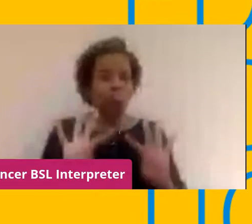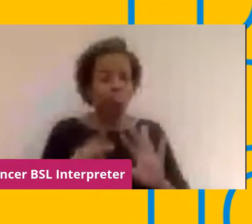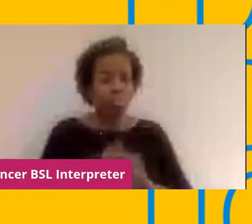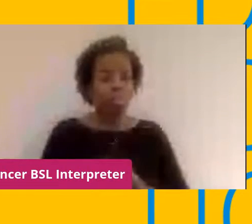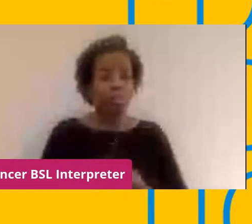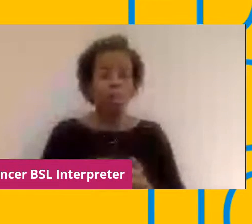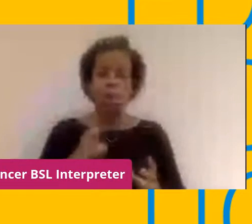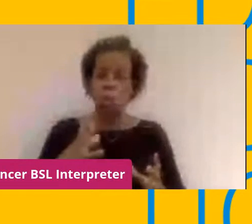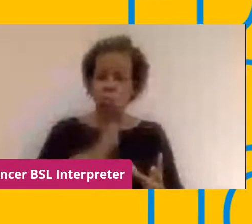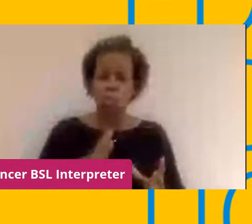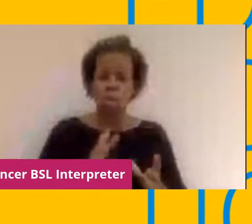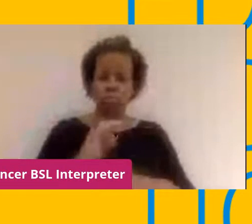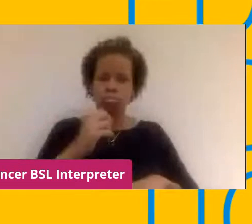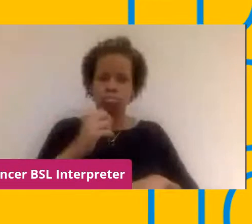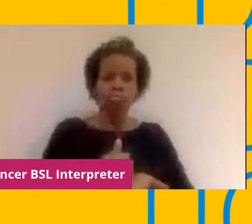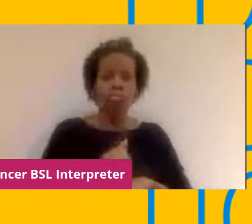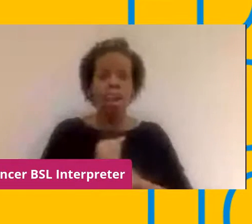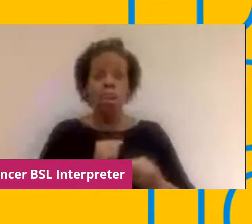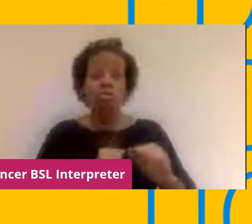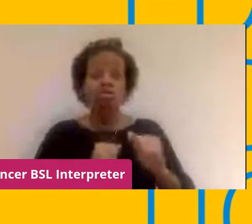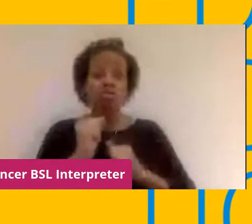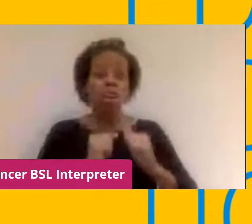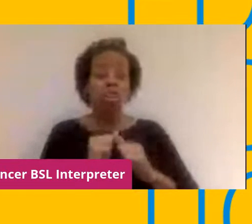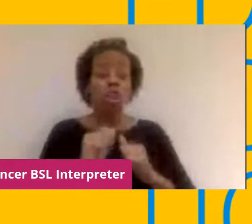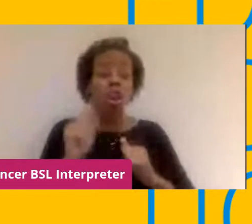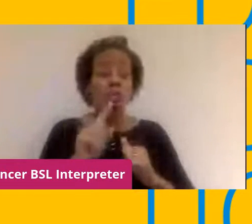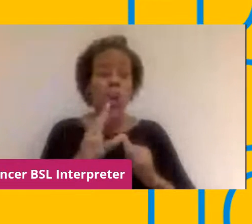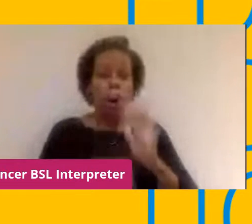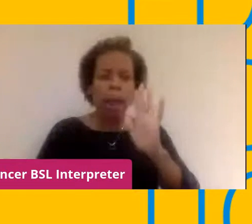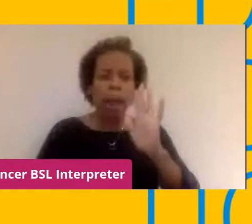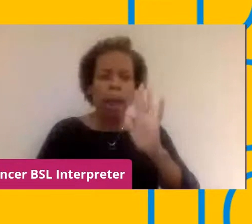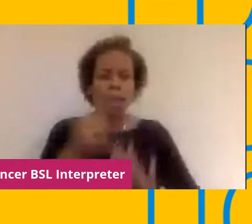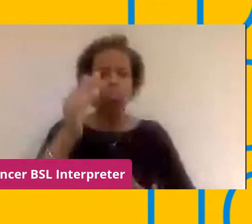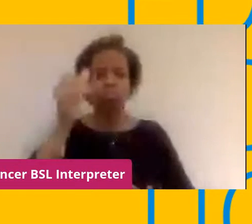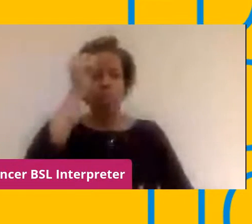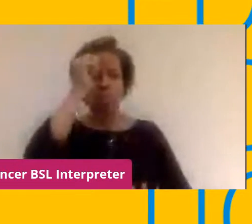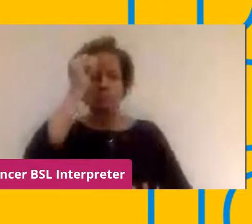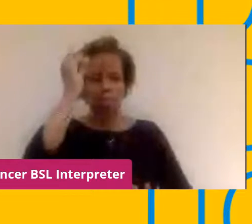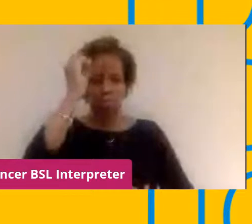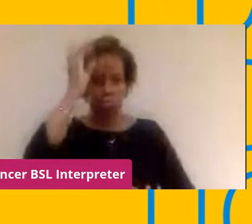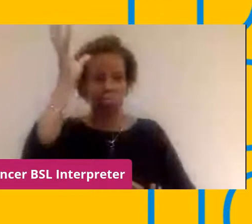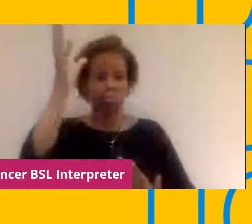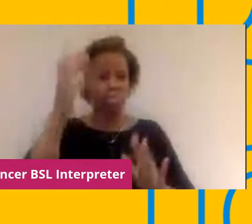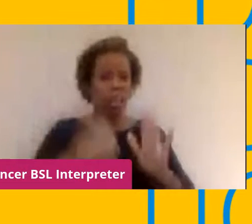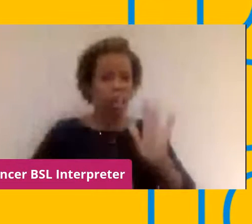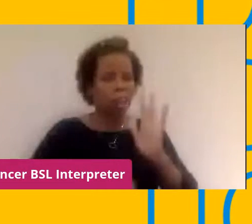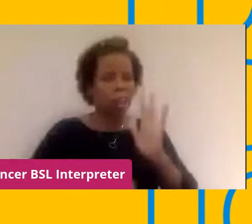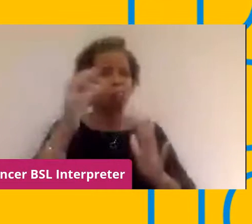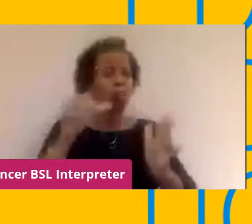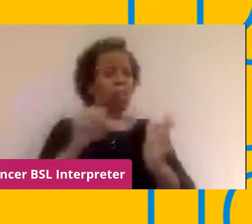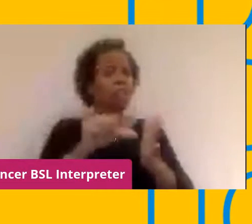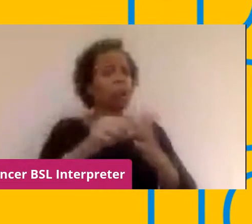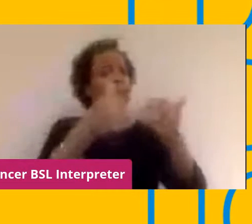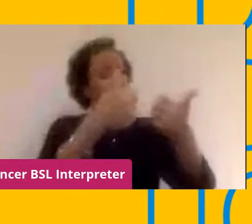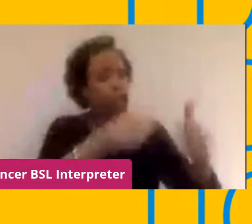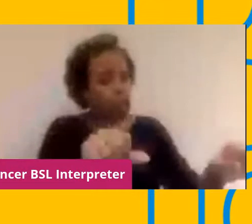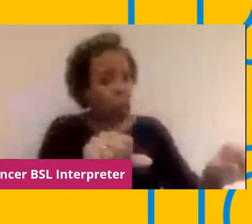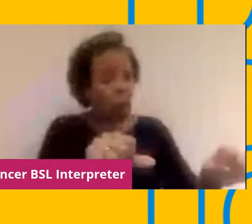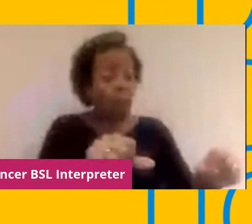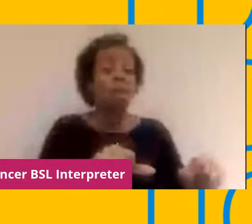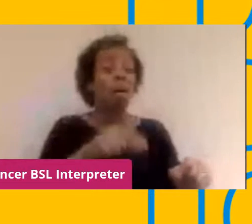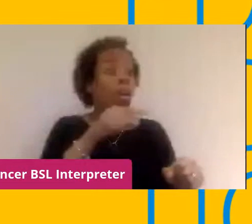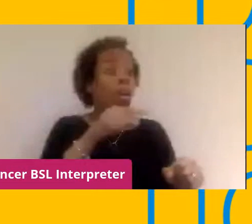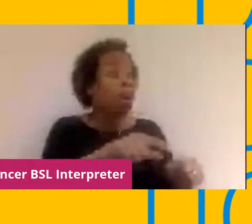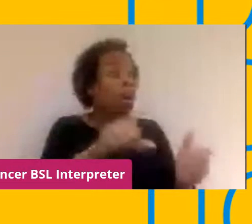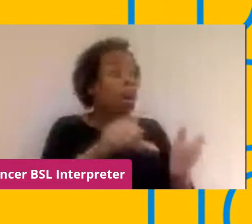build a structure to help improve knowledge of issues that are going on for academic related staff, act upon them and report back.